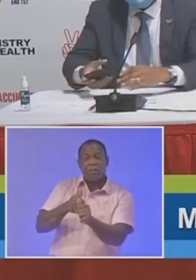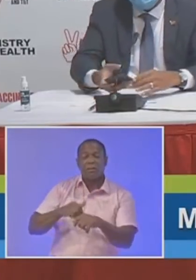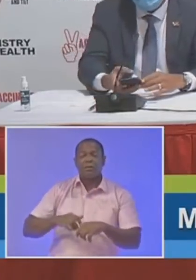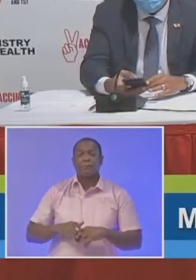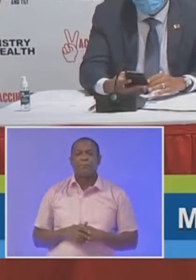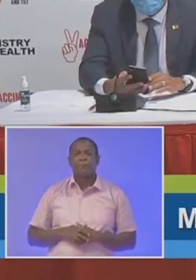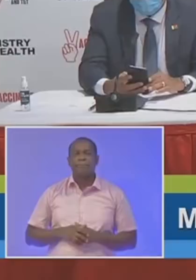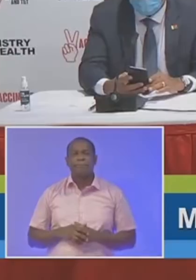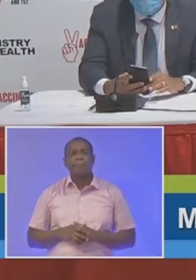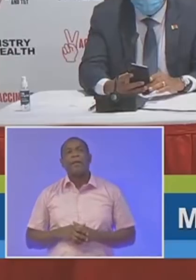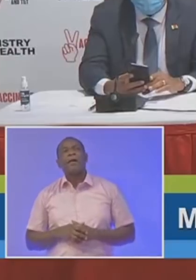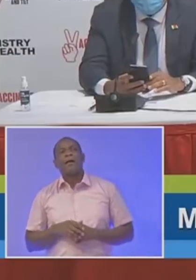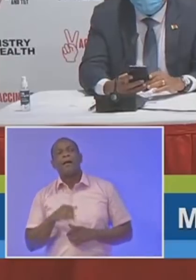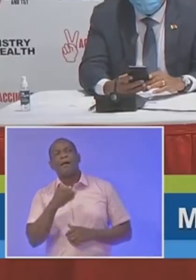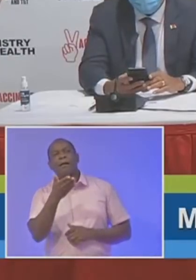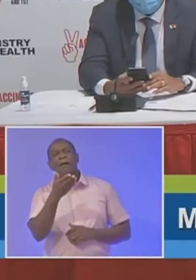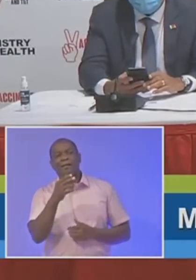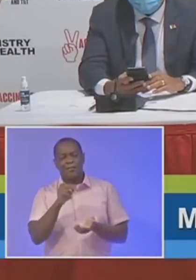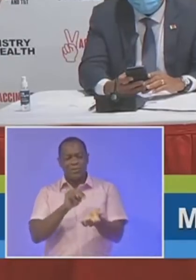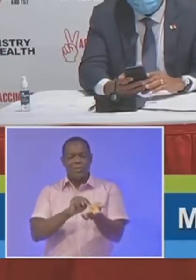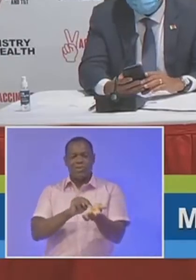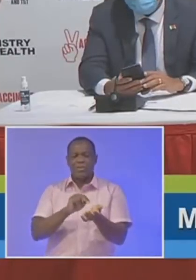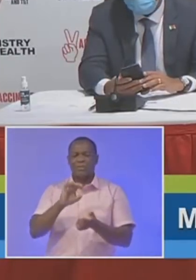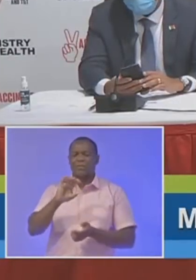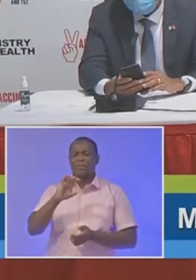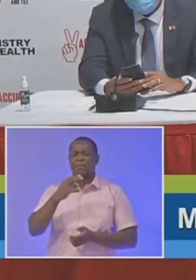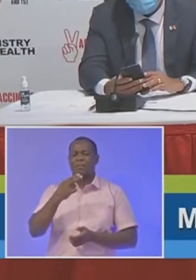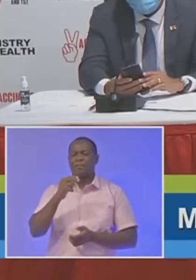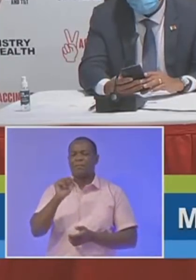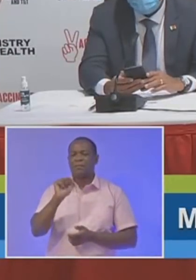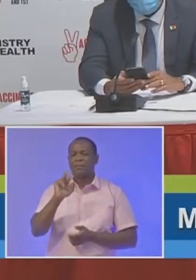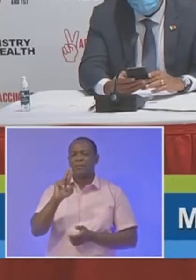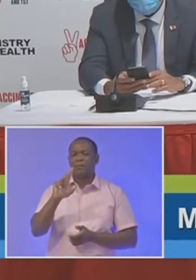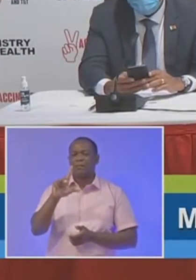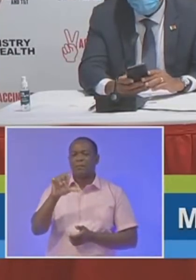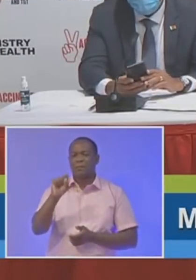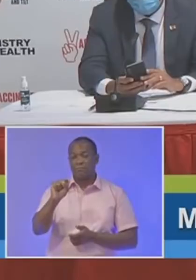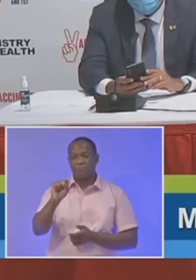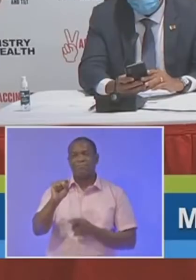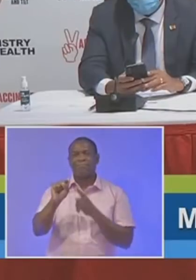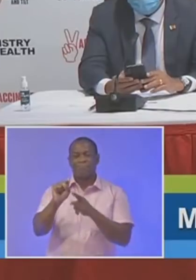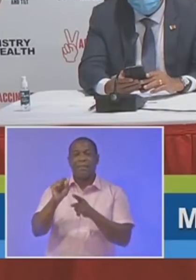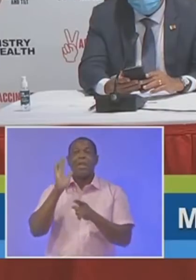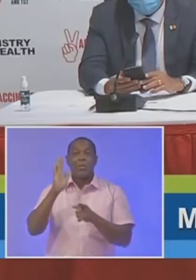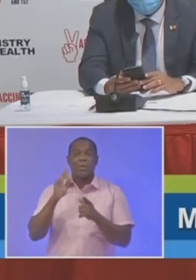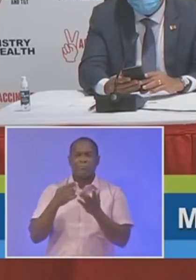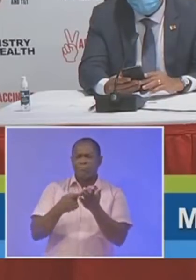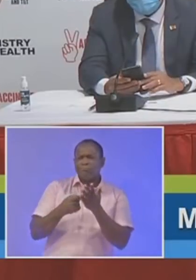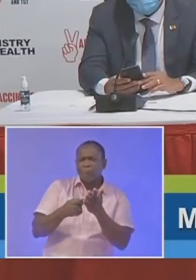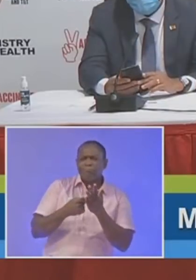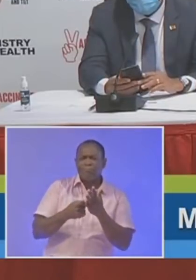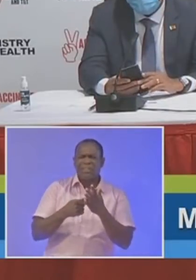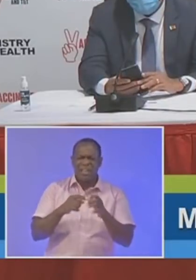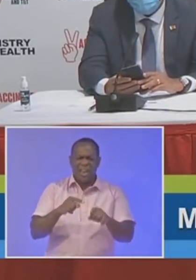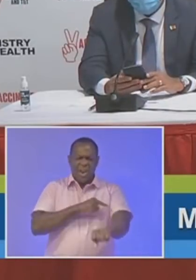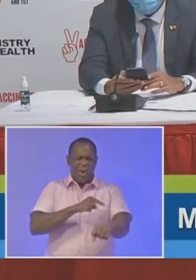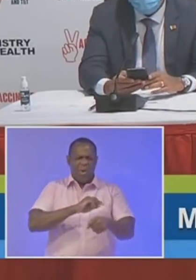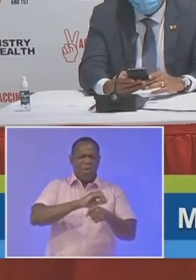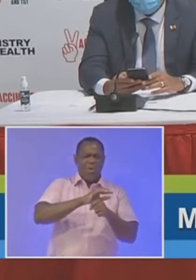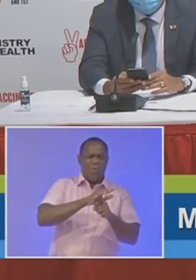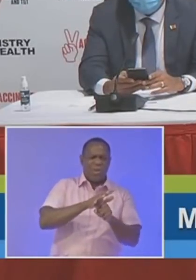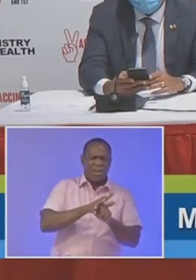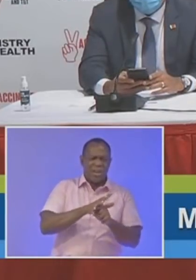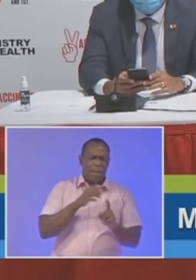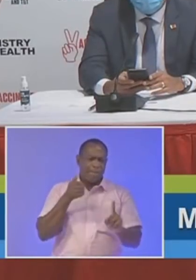to Nurse Jamie Charles, who will speak on the impact that long COVID is having on patients and the treatment and care